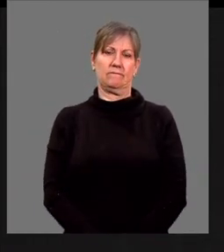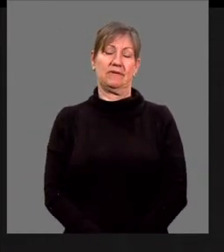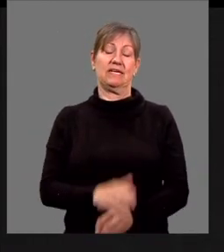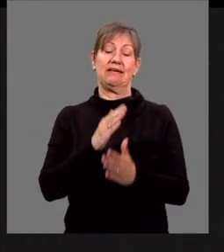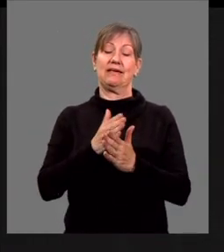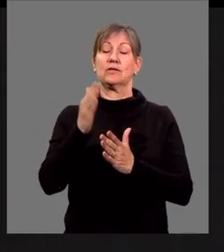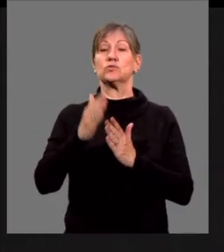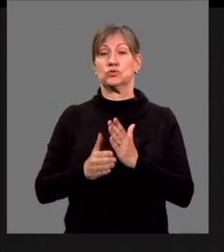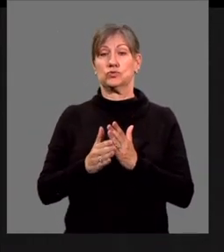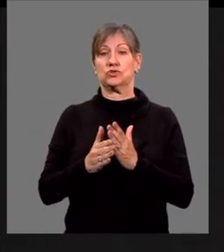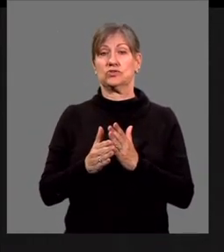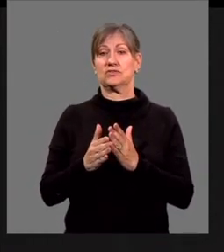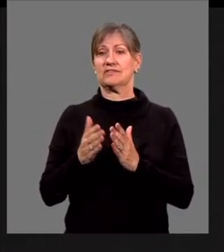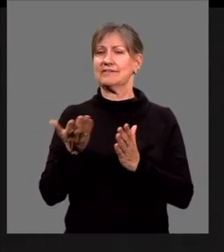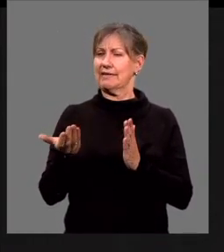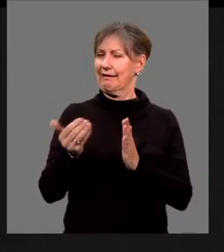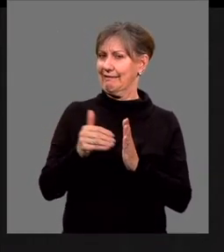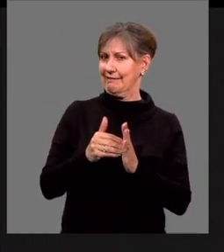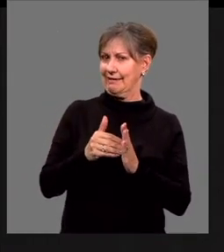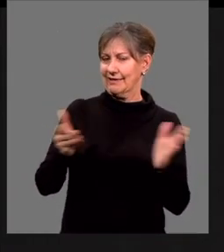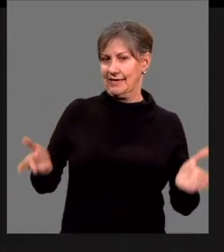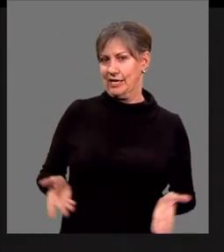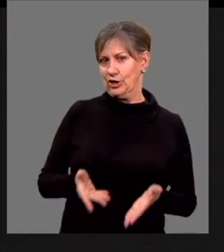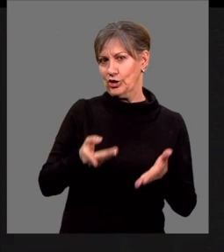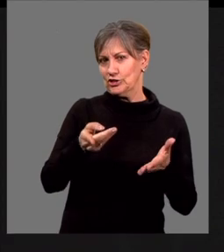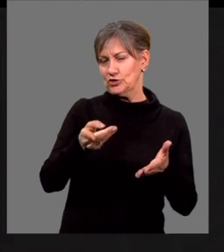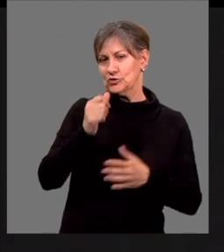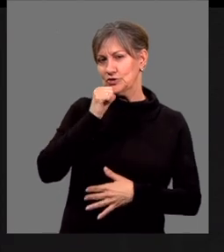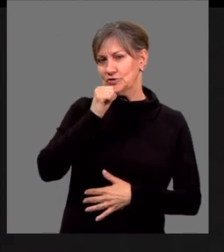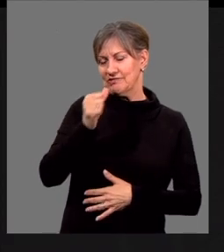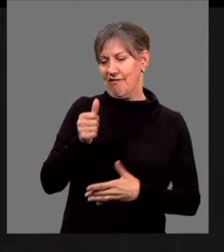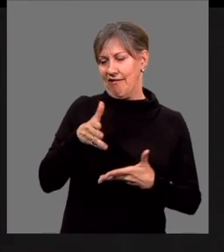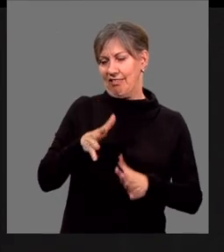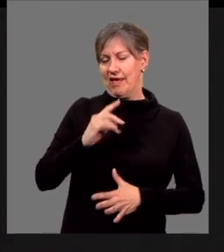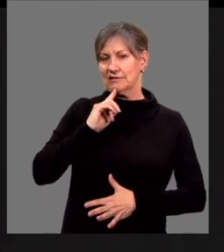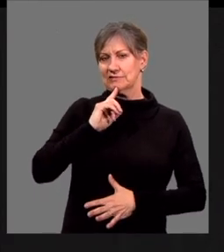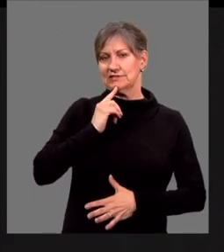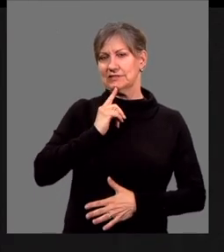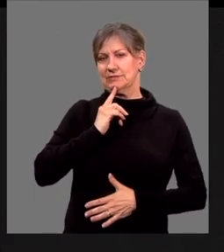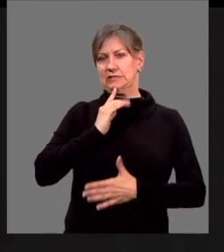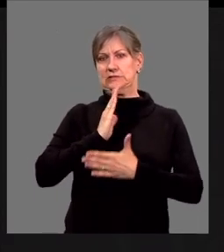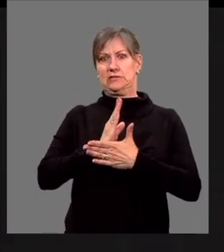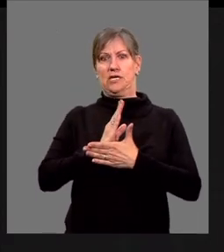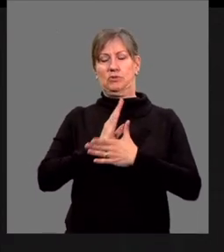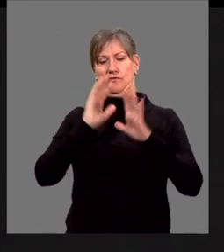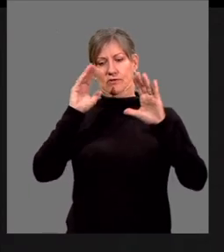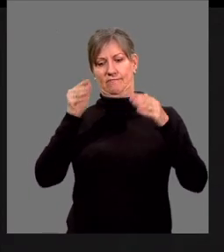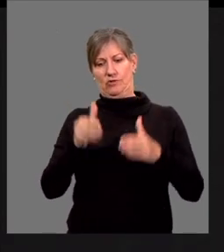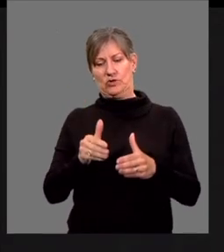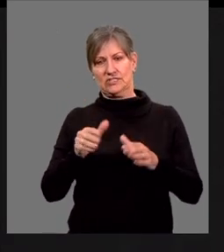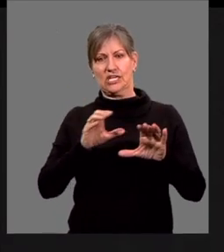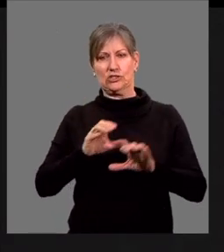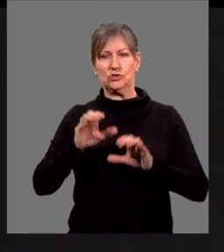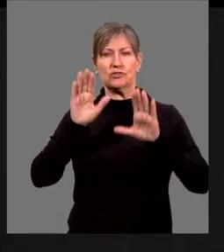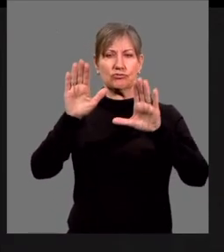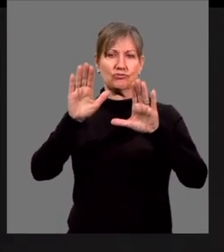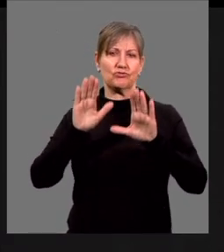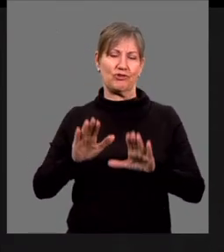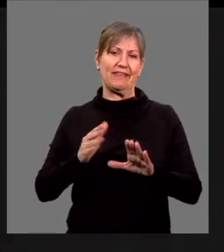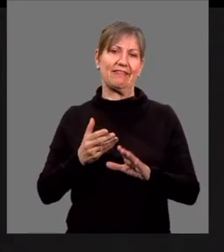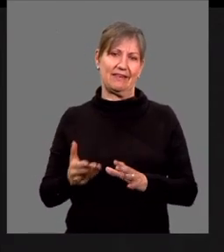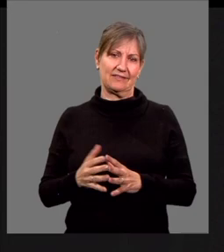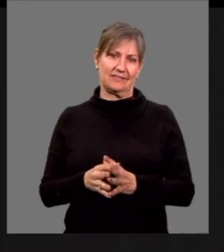In conclusion, let me again encourage you to not let disappointment keep you from focusing on doing great